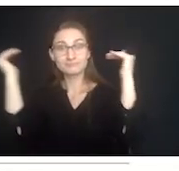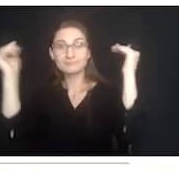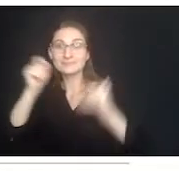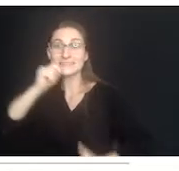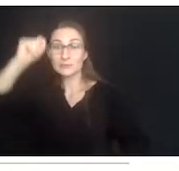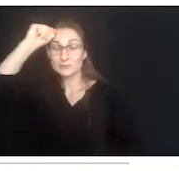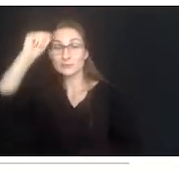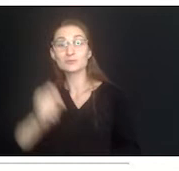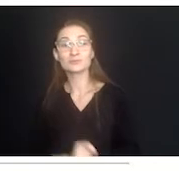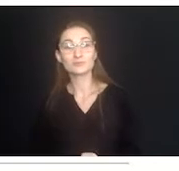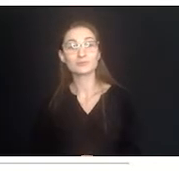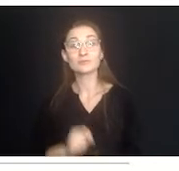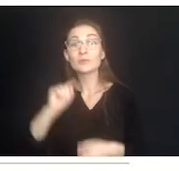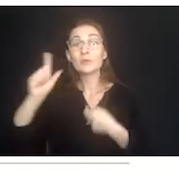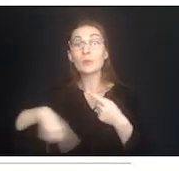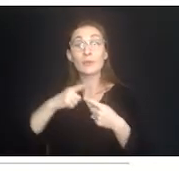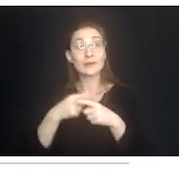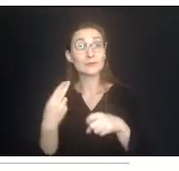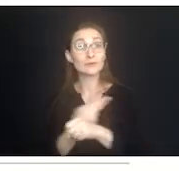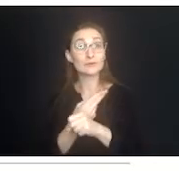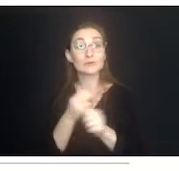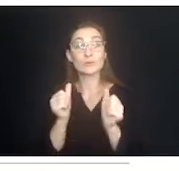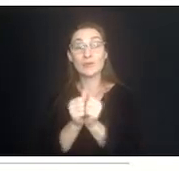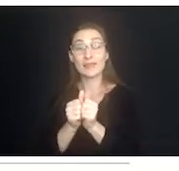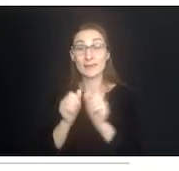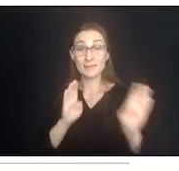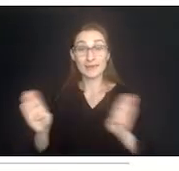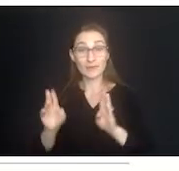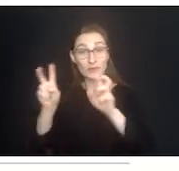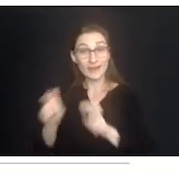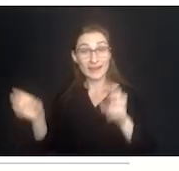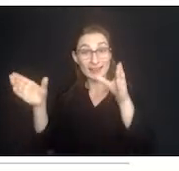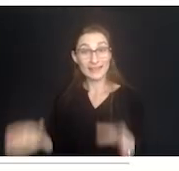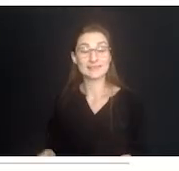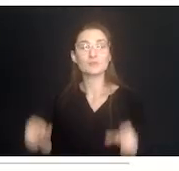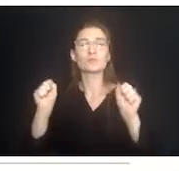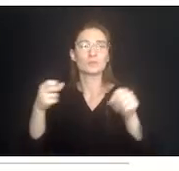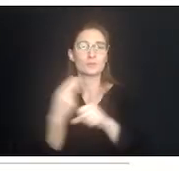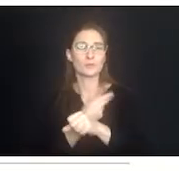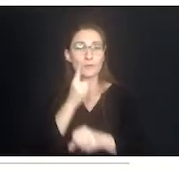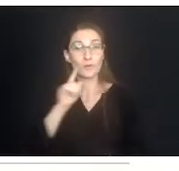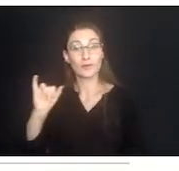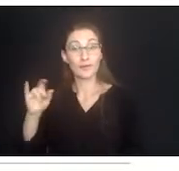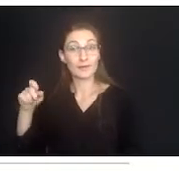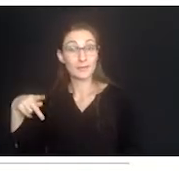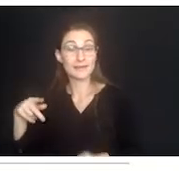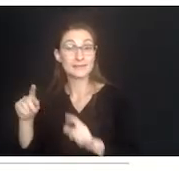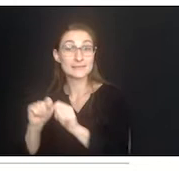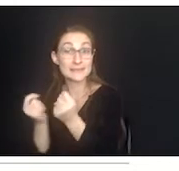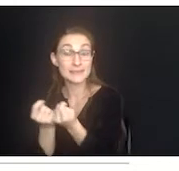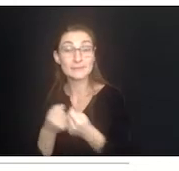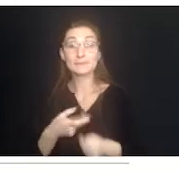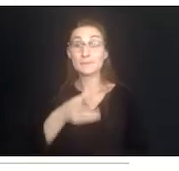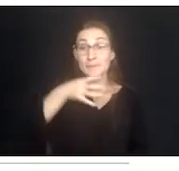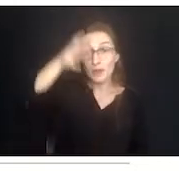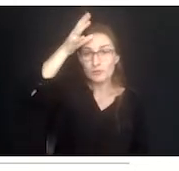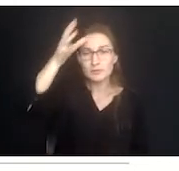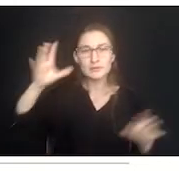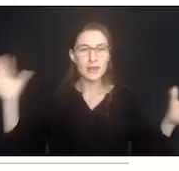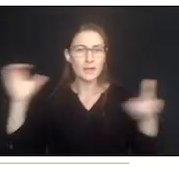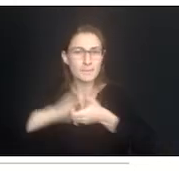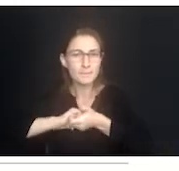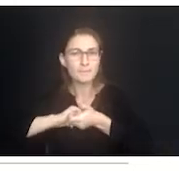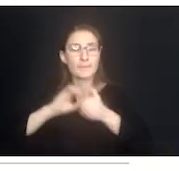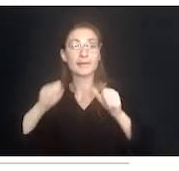support process works best when led by a behavior analyst, it can be practiced and started by families, parents, and school